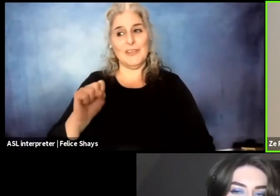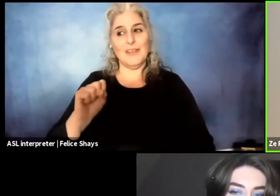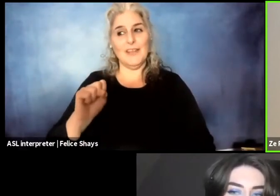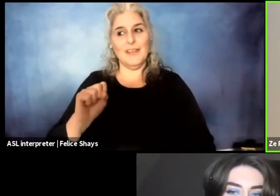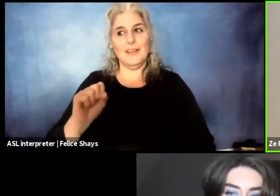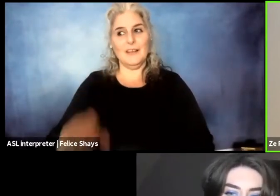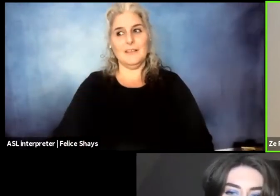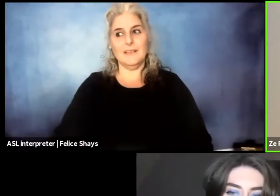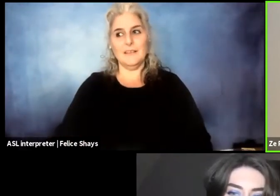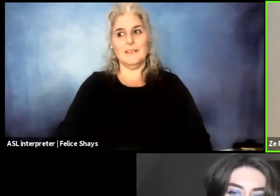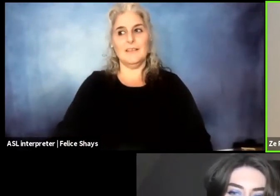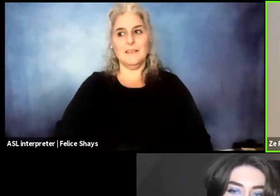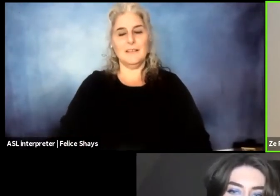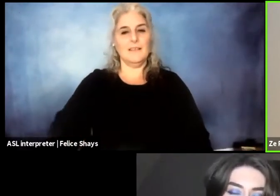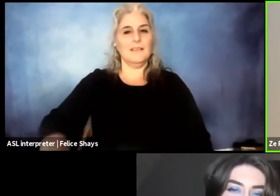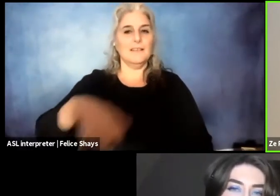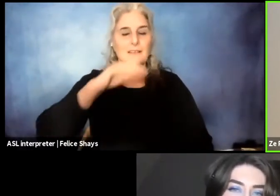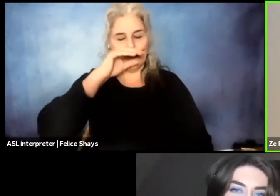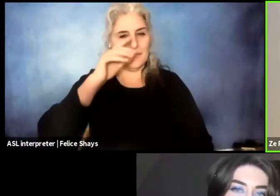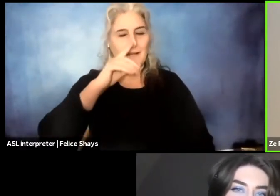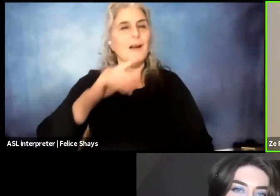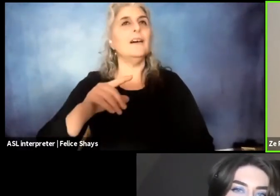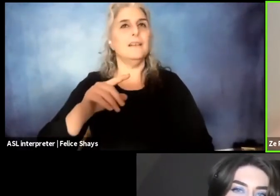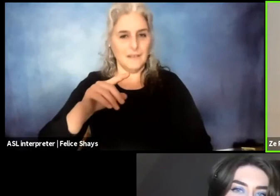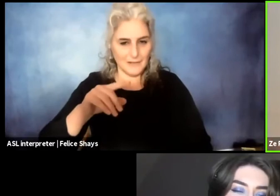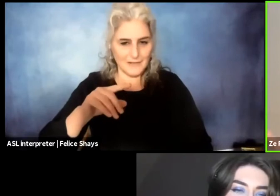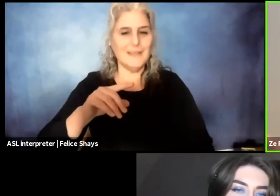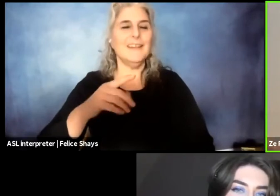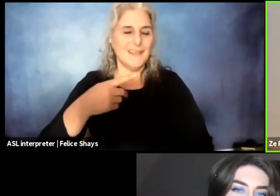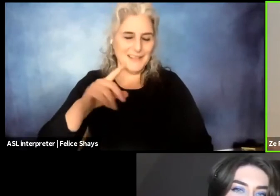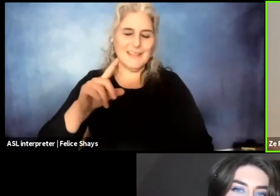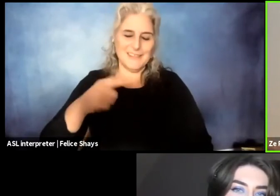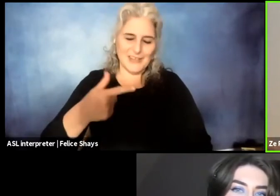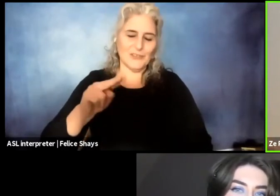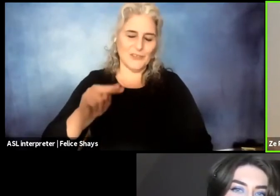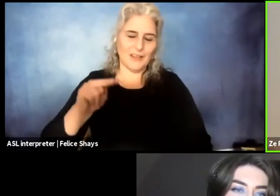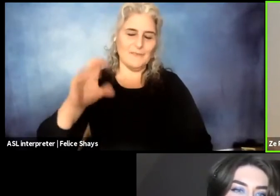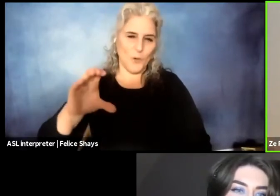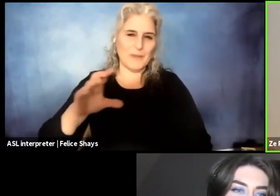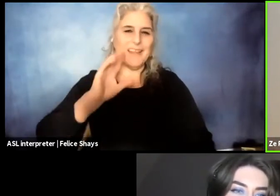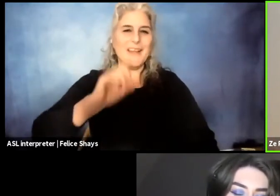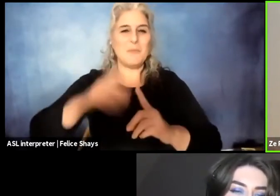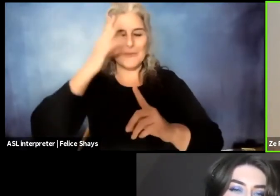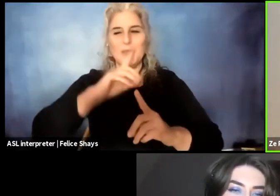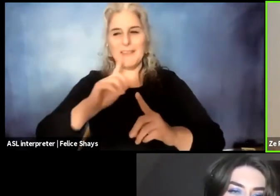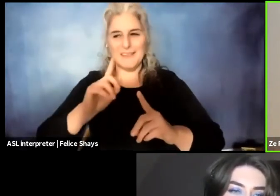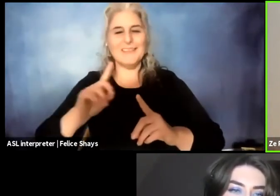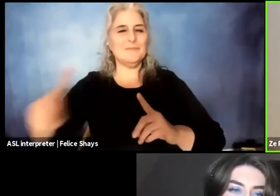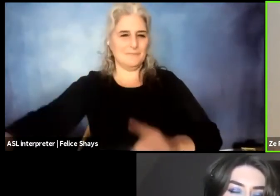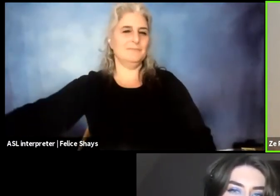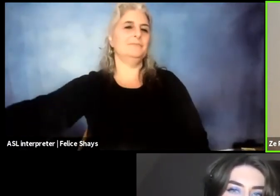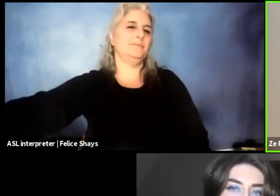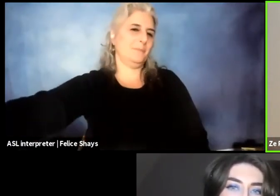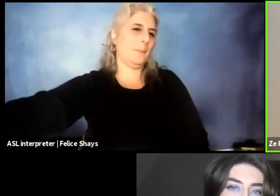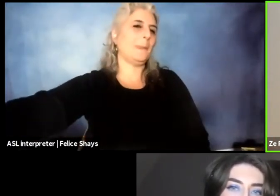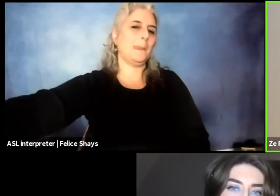continue to encrypt and protect us as sex workers. But I think ultimately, we want to lead towards decrim. And I think destigmatization